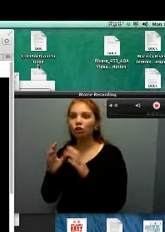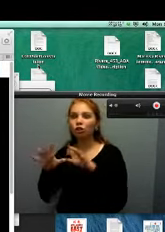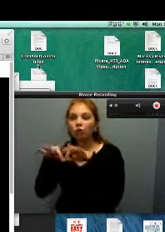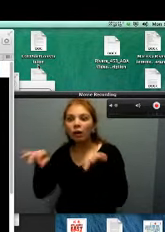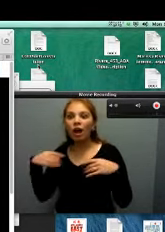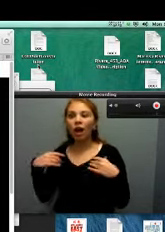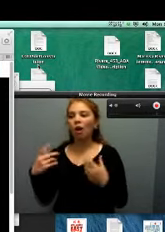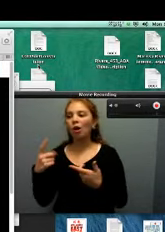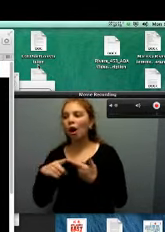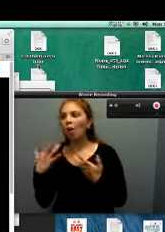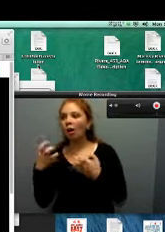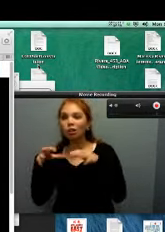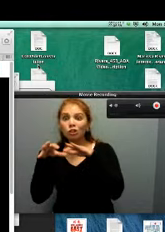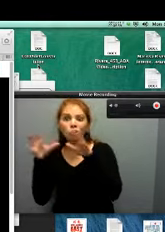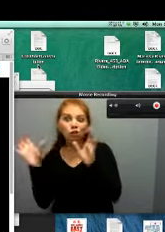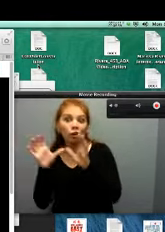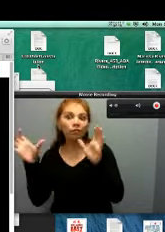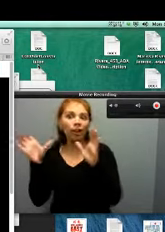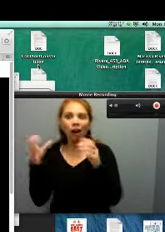certified in